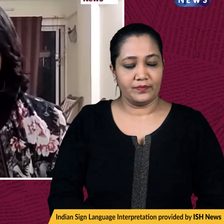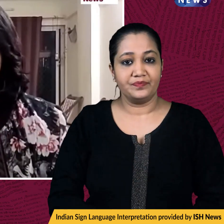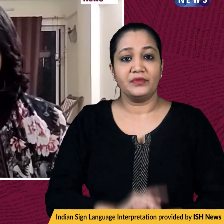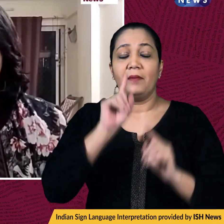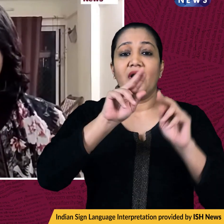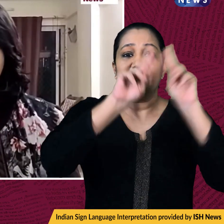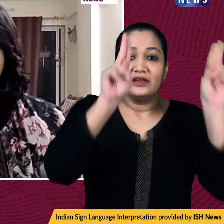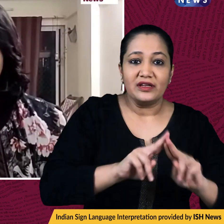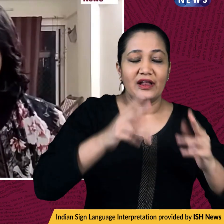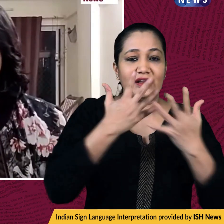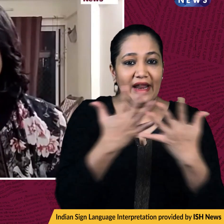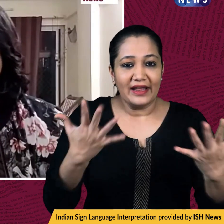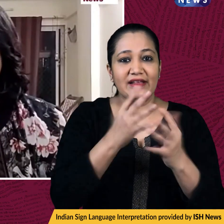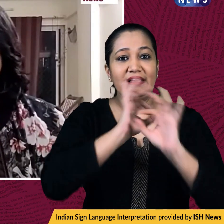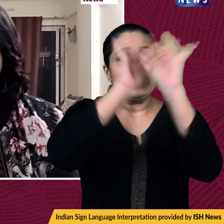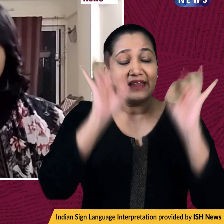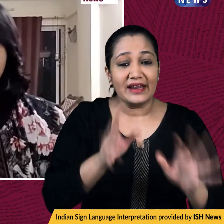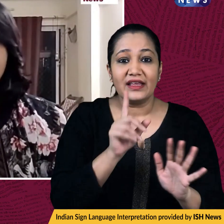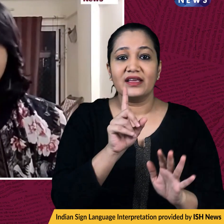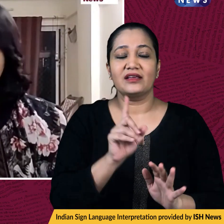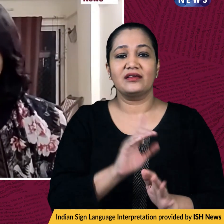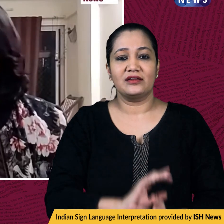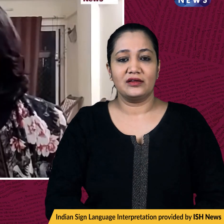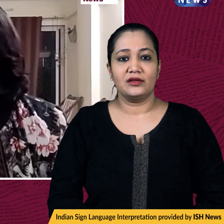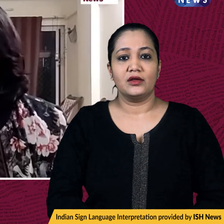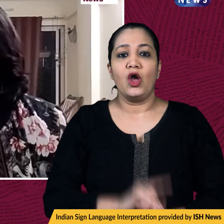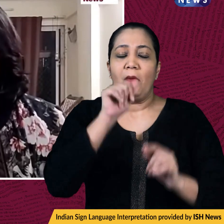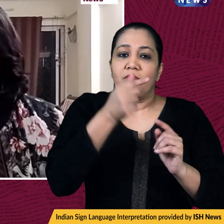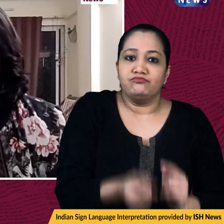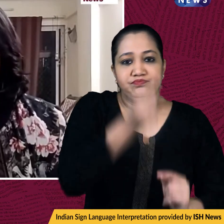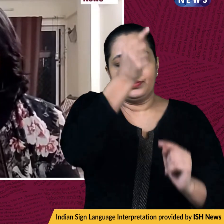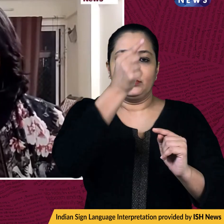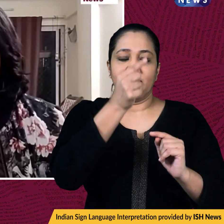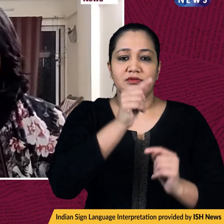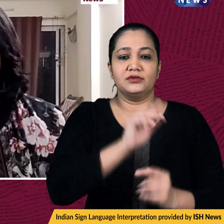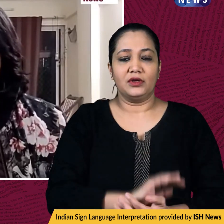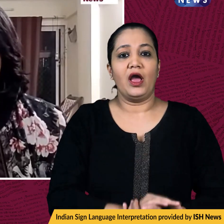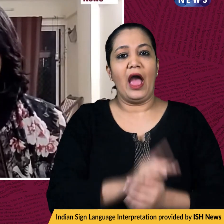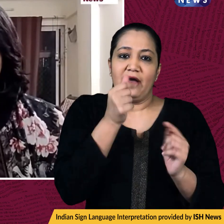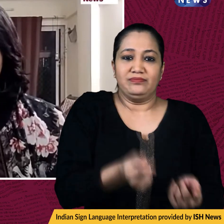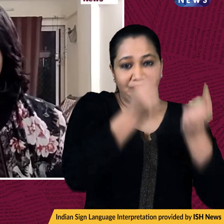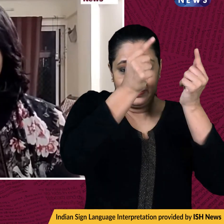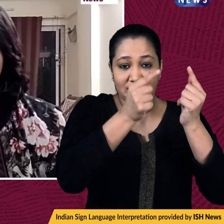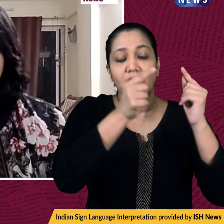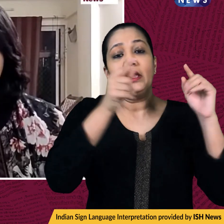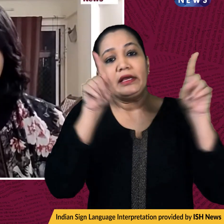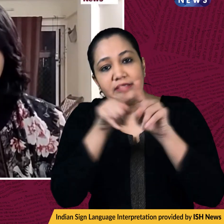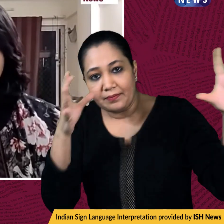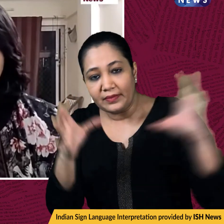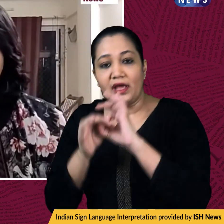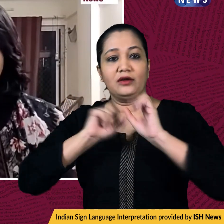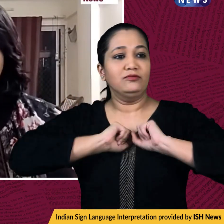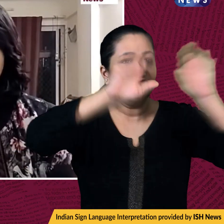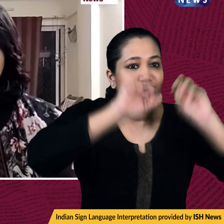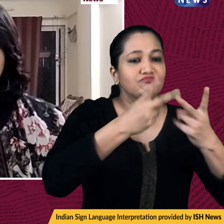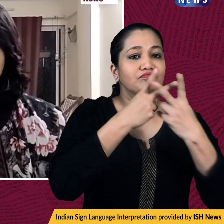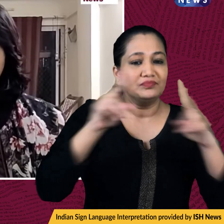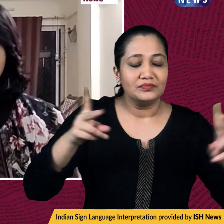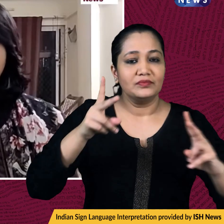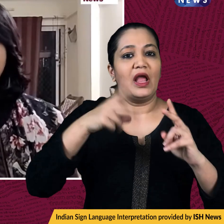international prices of finished products have uh, commensurately increased, and hence exports of